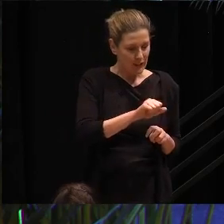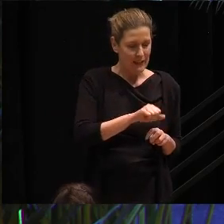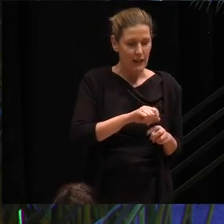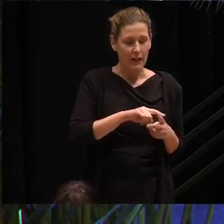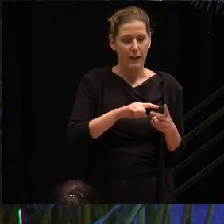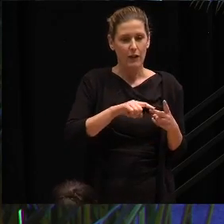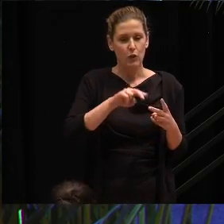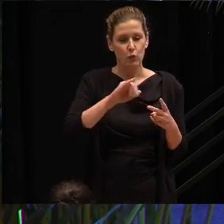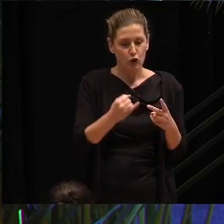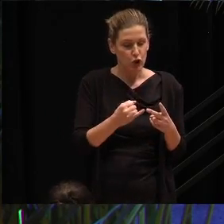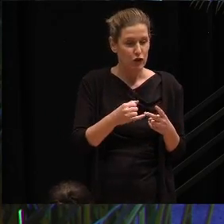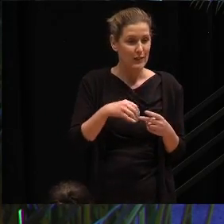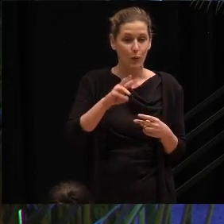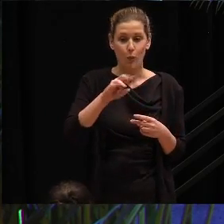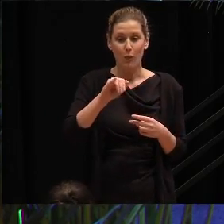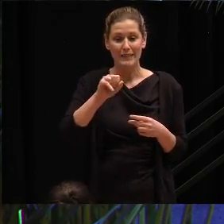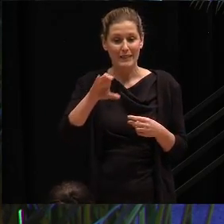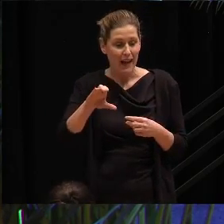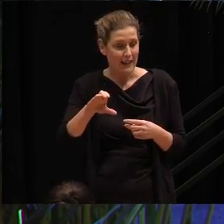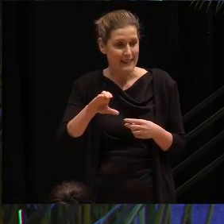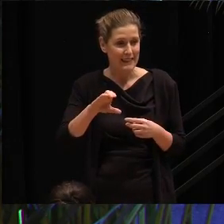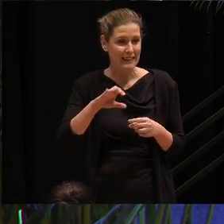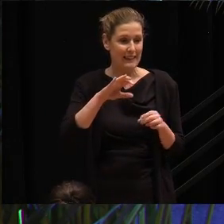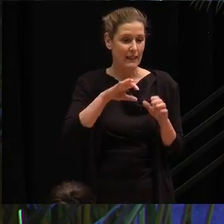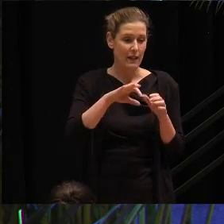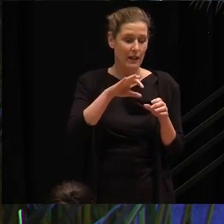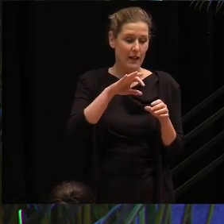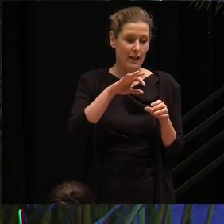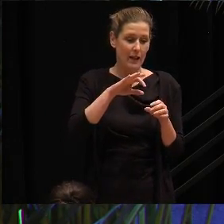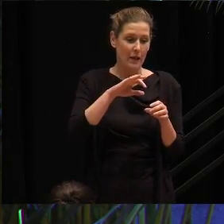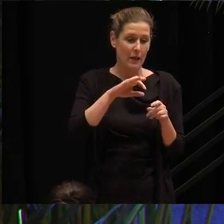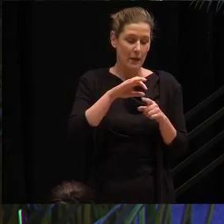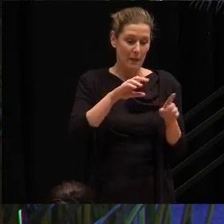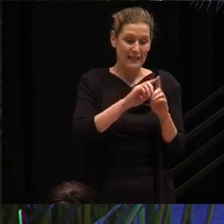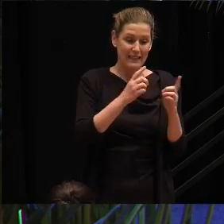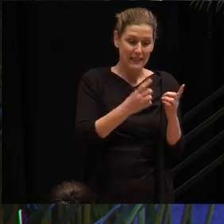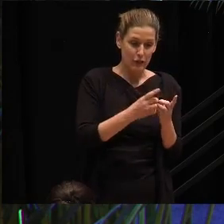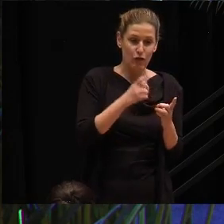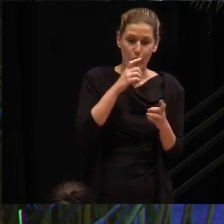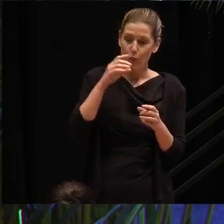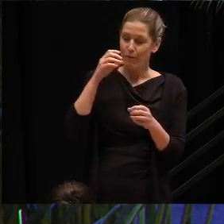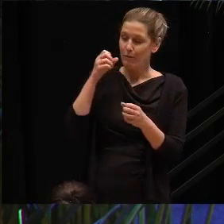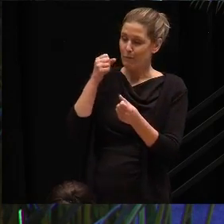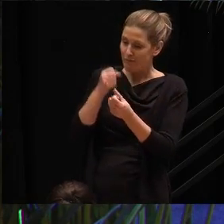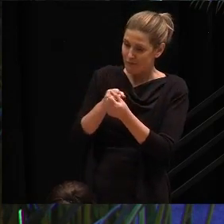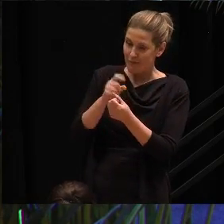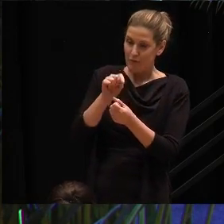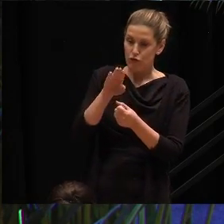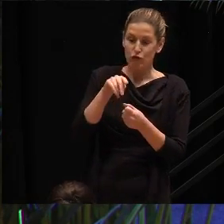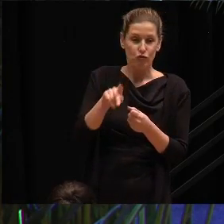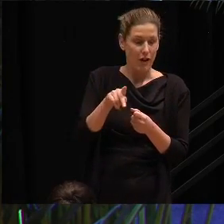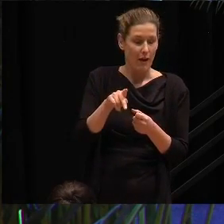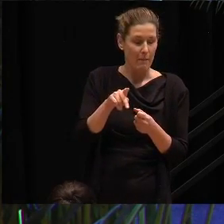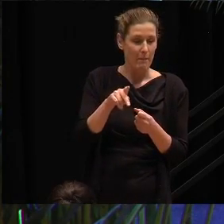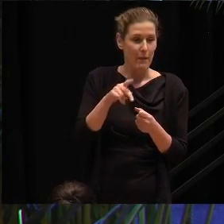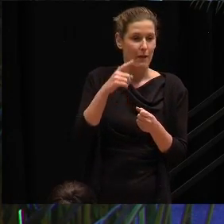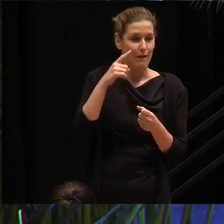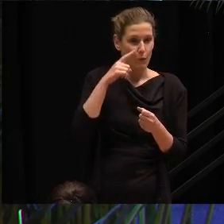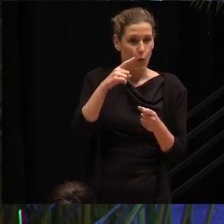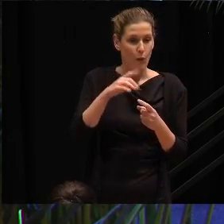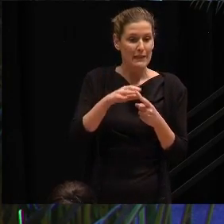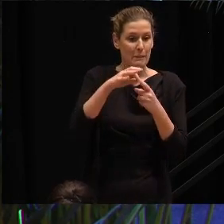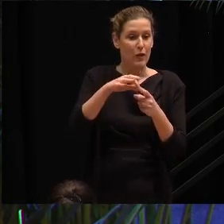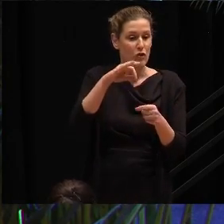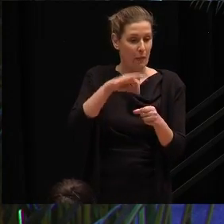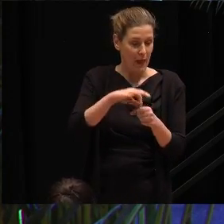elections in my neighboring Wisconsin, where districts that went overwhelmingly for the president in special elections, which usually is going to favor the party that